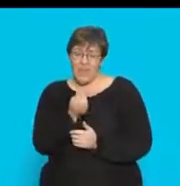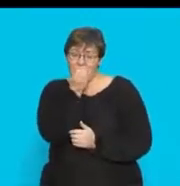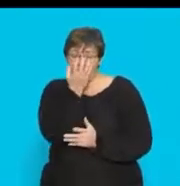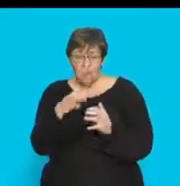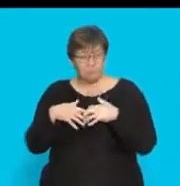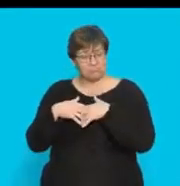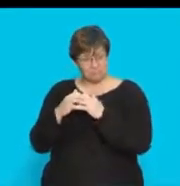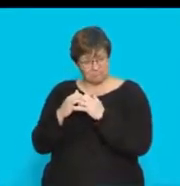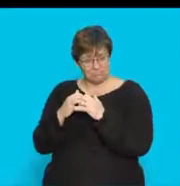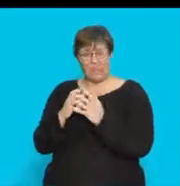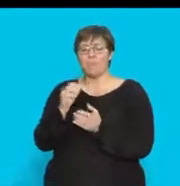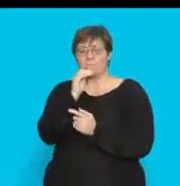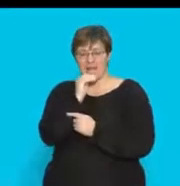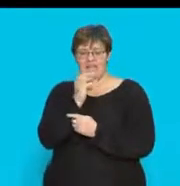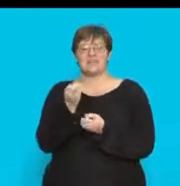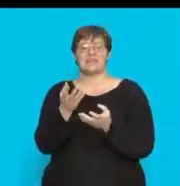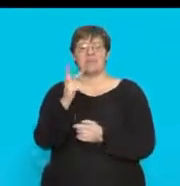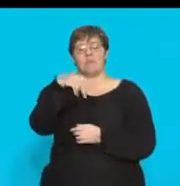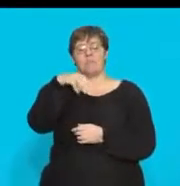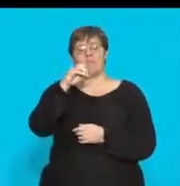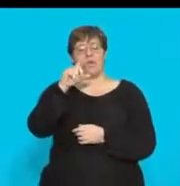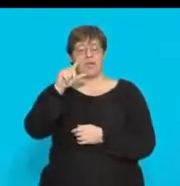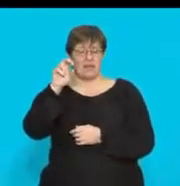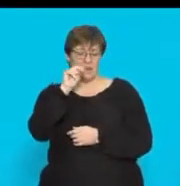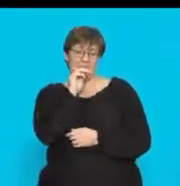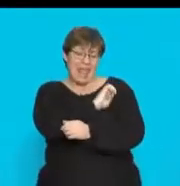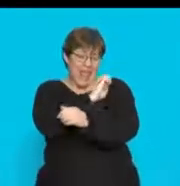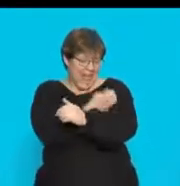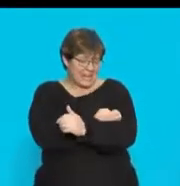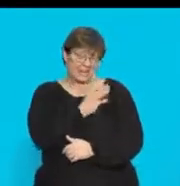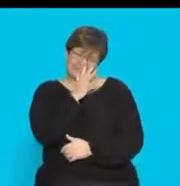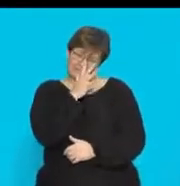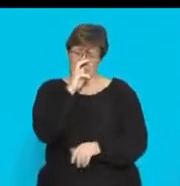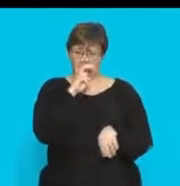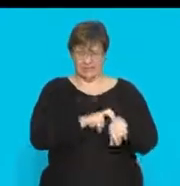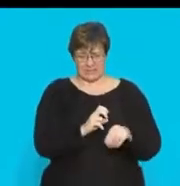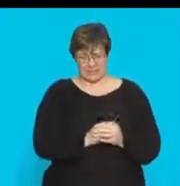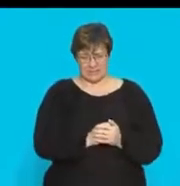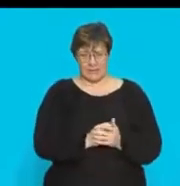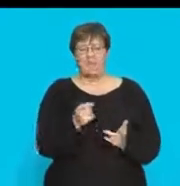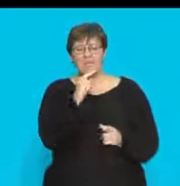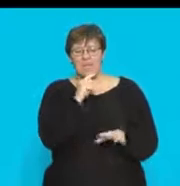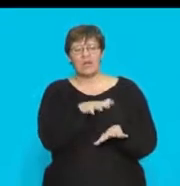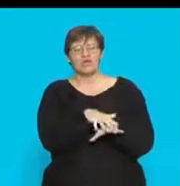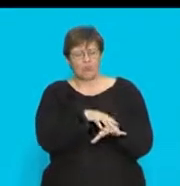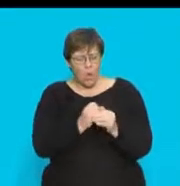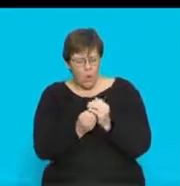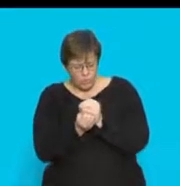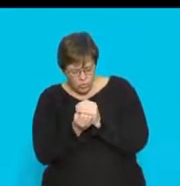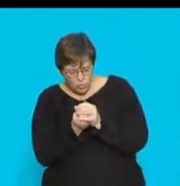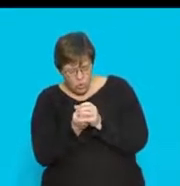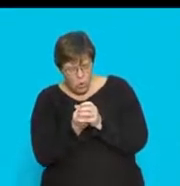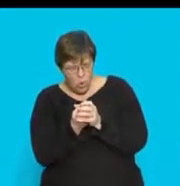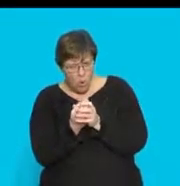to produce pollen, and it needs a lot of energy, all right? It's slower, it's time-consuming.